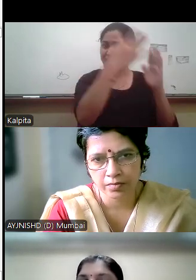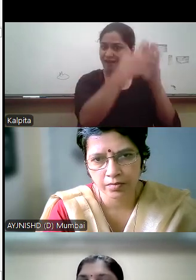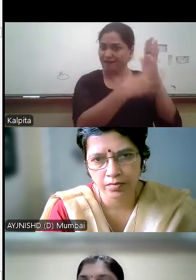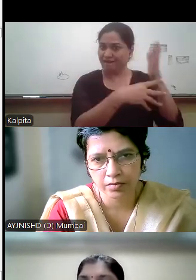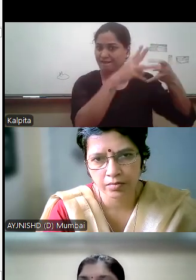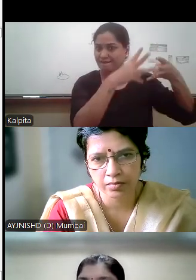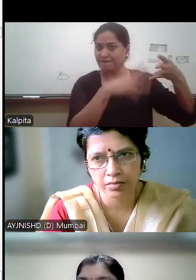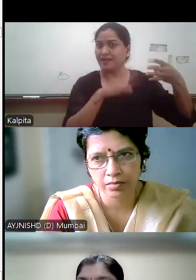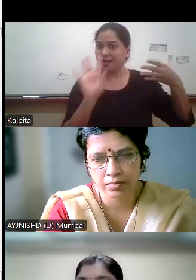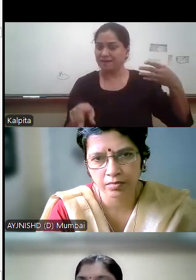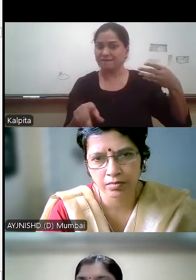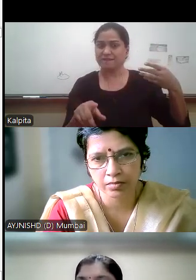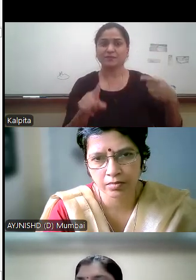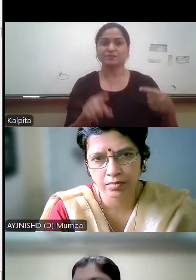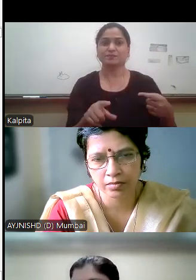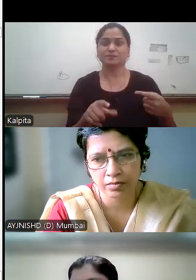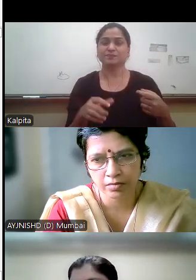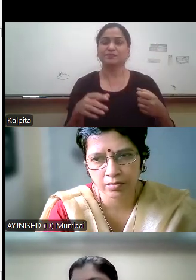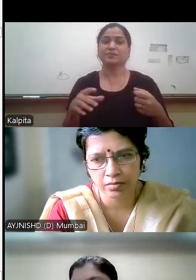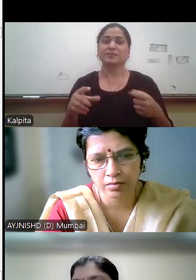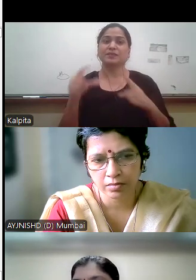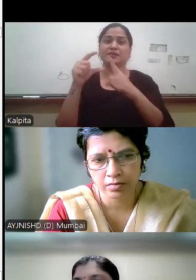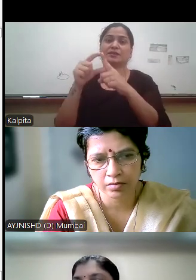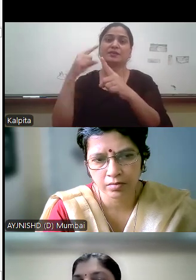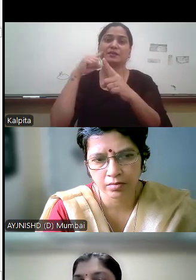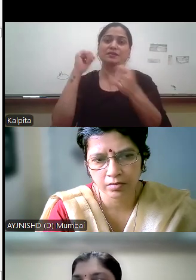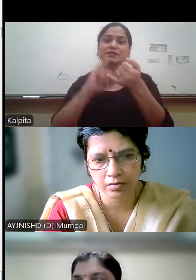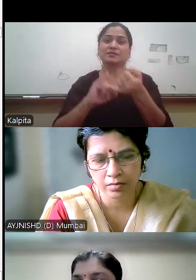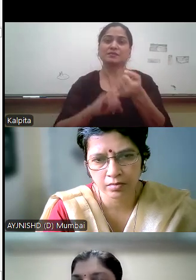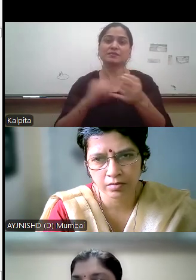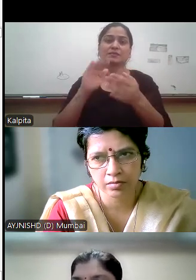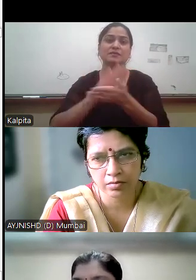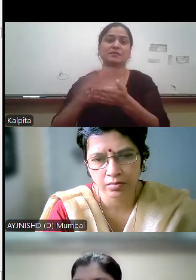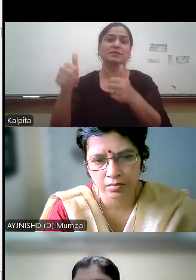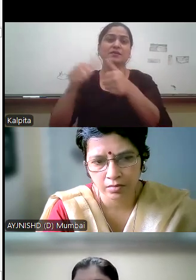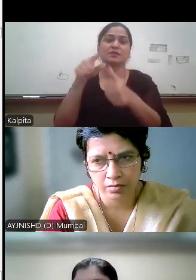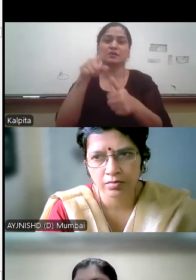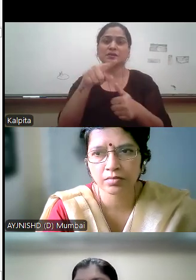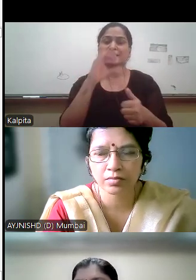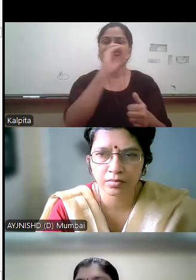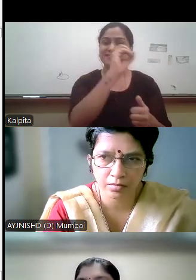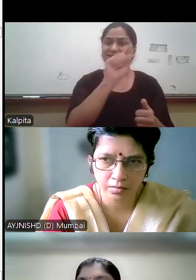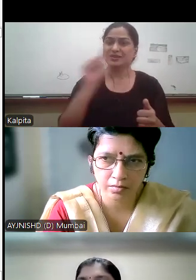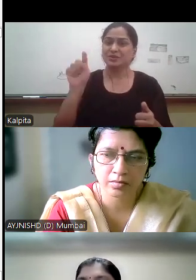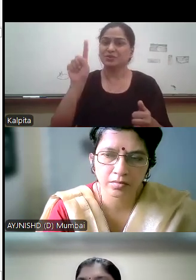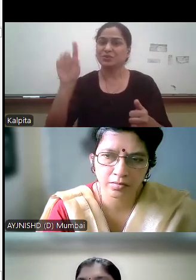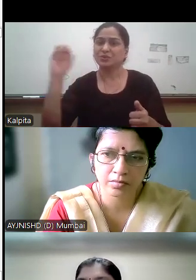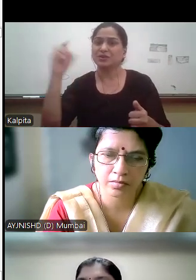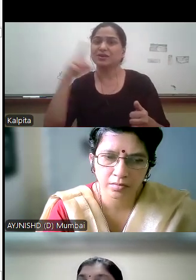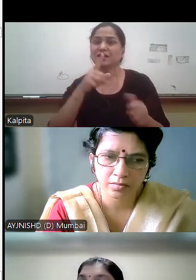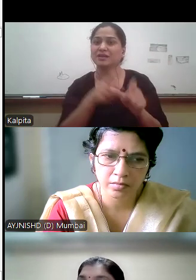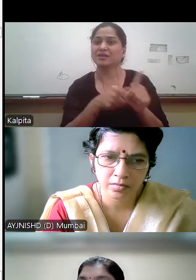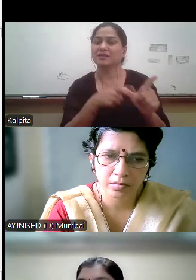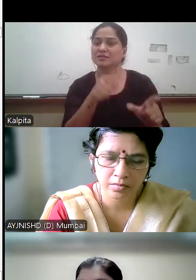There's a scheme of National Trust, which is Disha, which covers 0 to 10 years. It is a national trust scheme and it